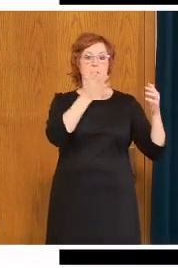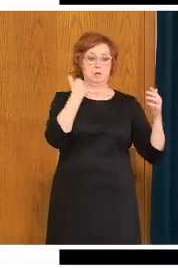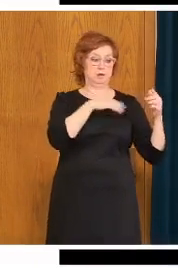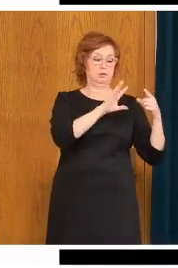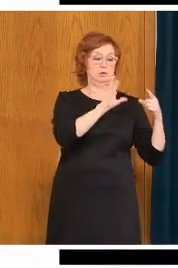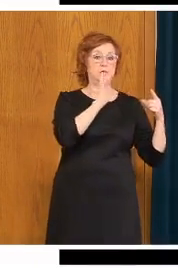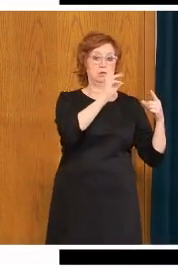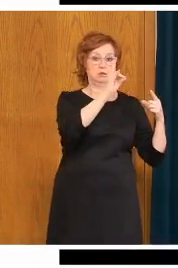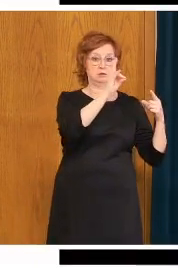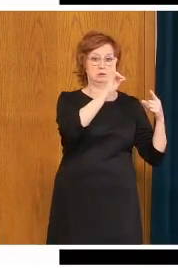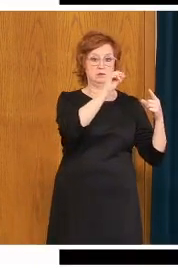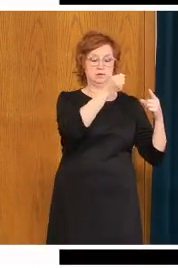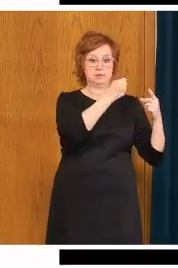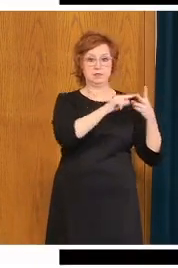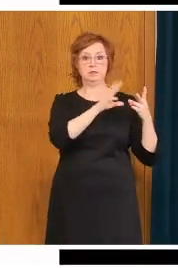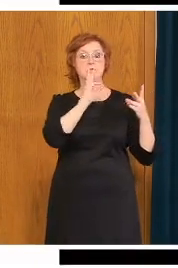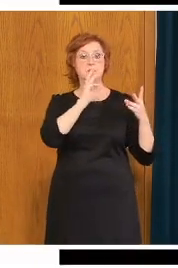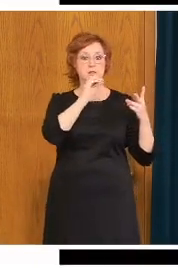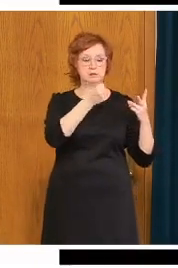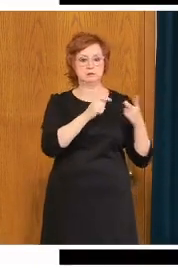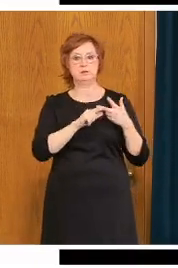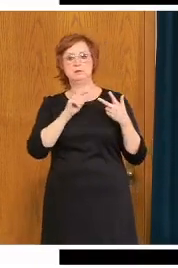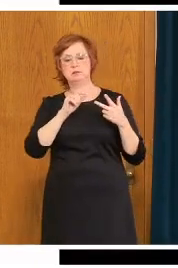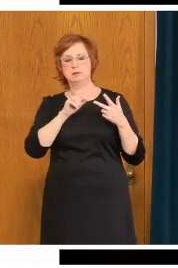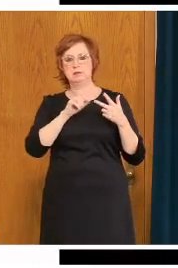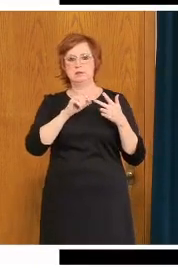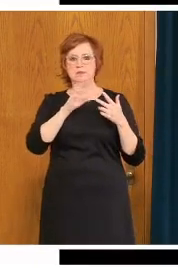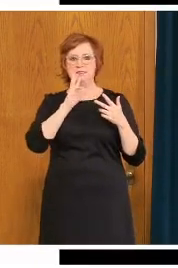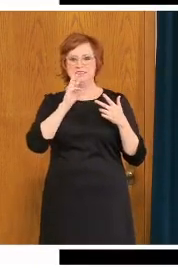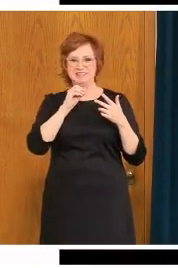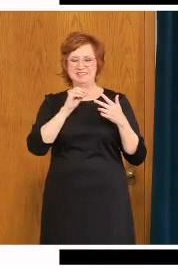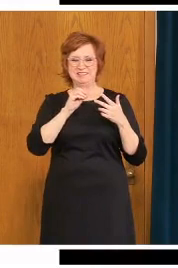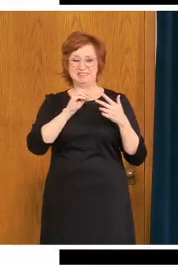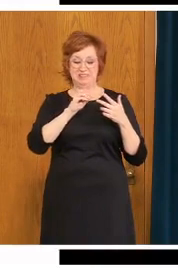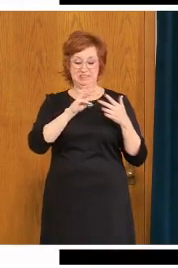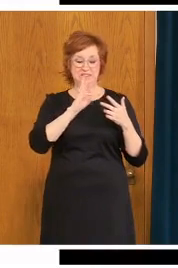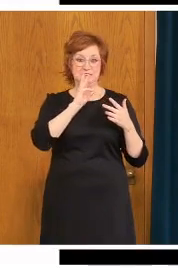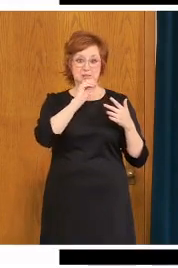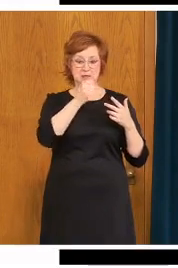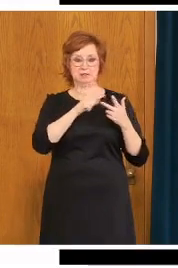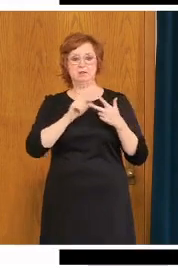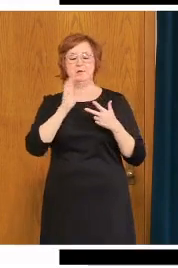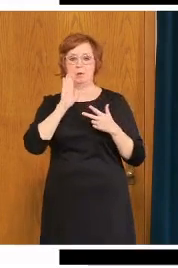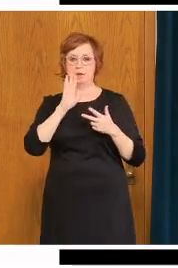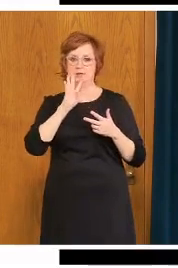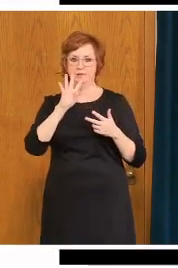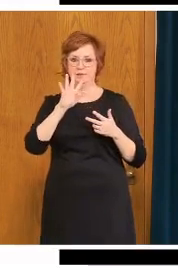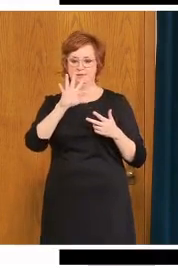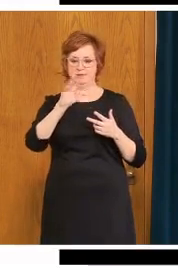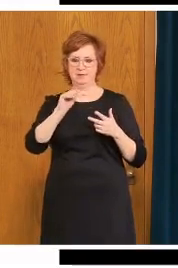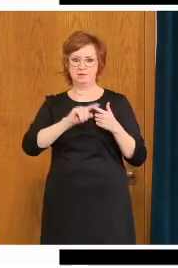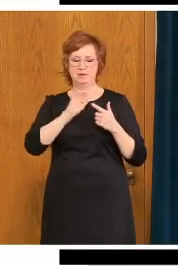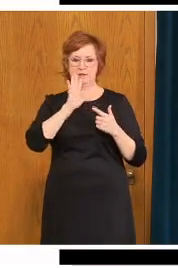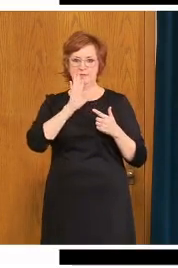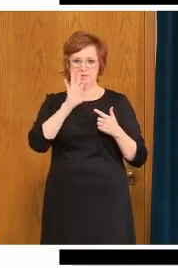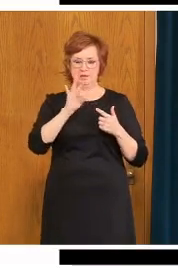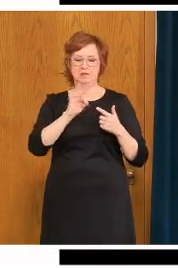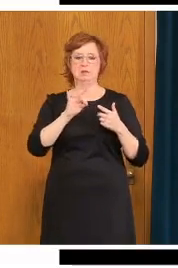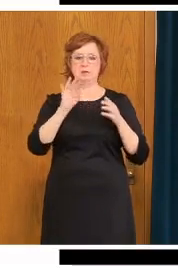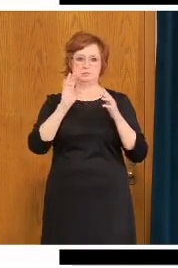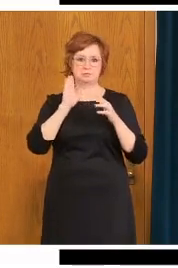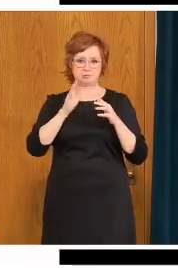69. Obviously, we expect to see a quick increase as vaccination clinics open to 50 to 59 over the next